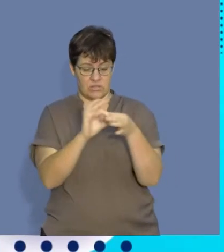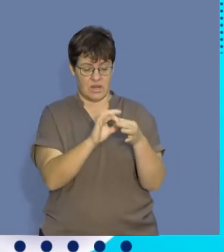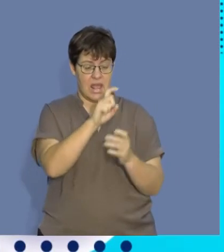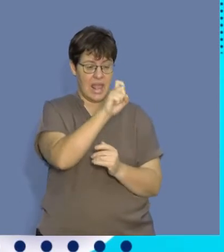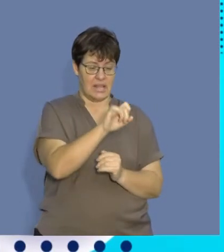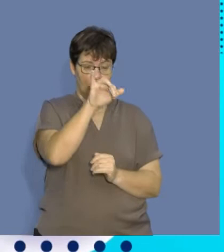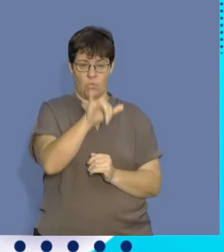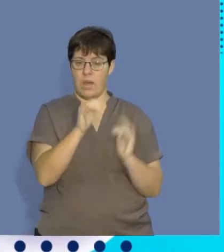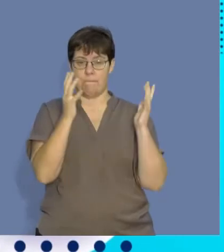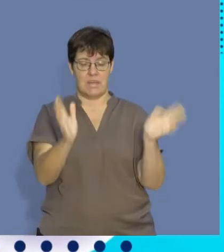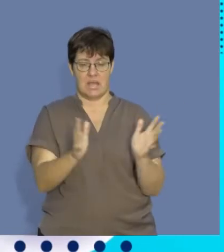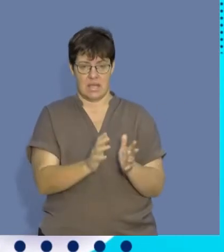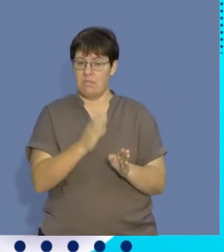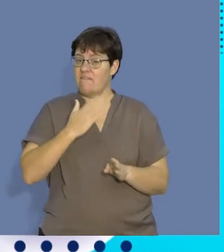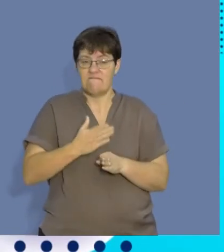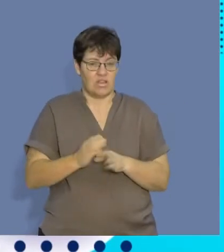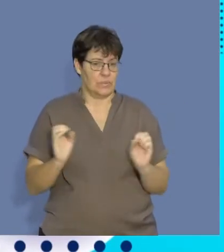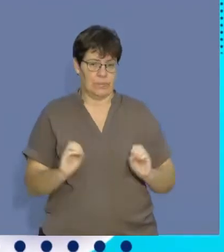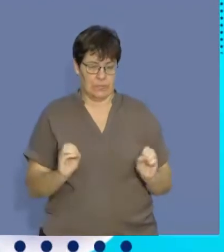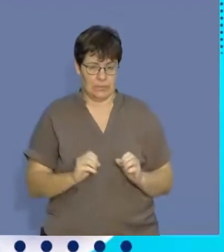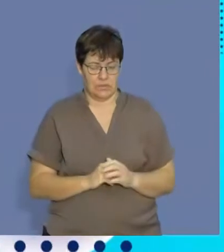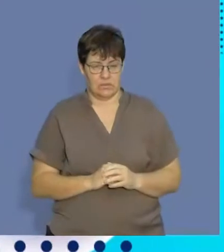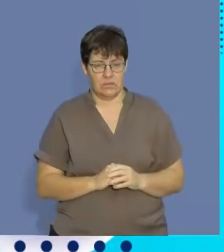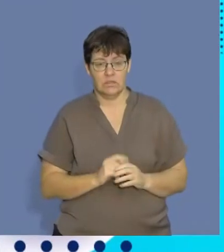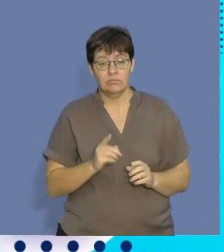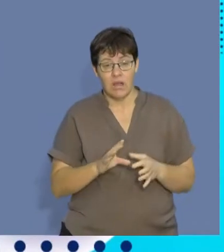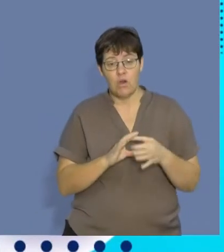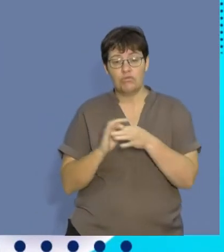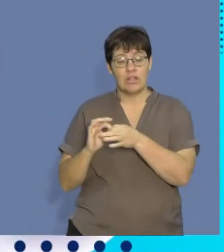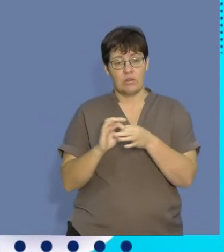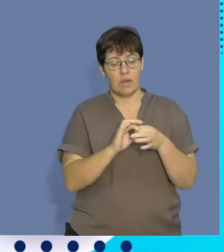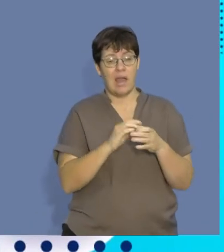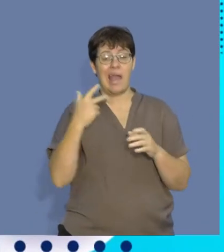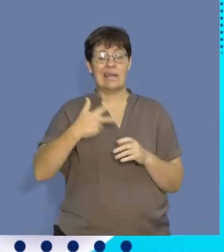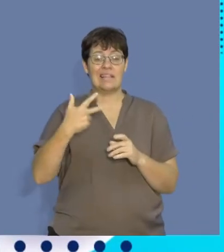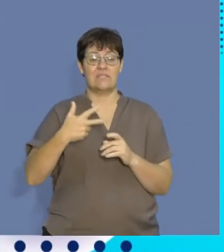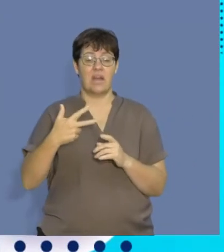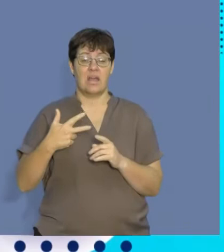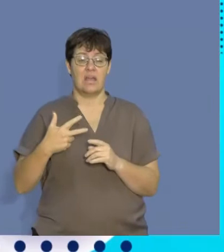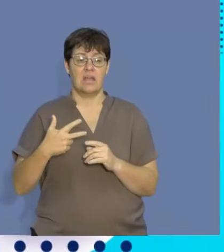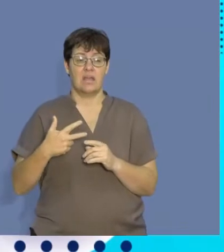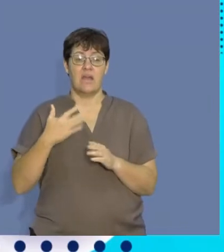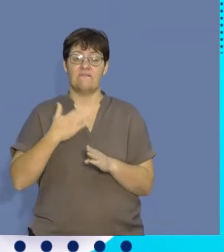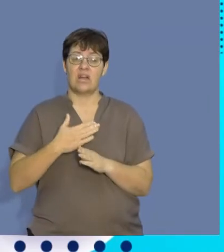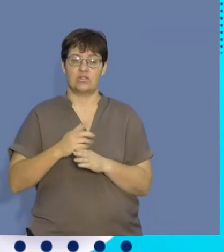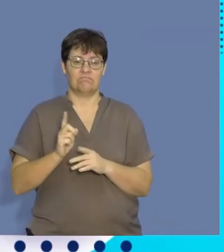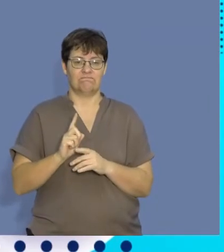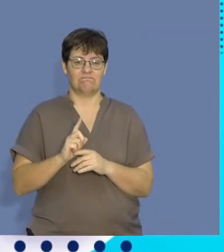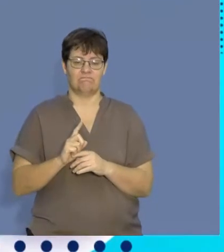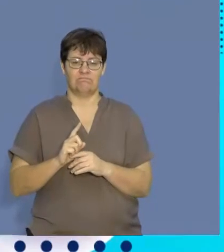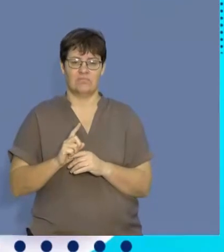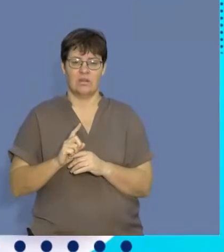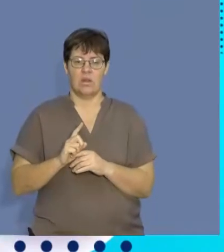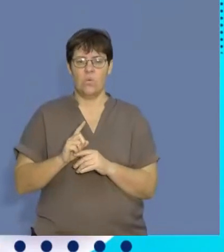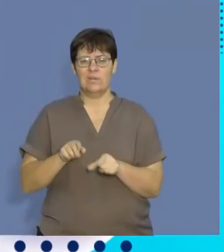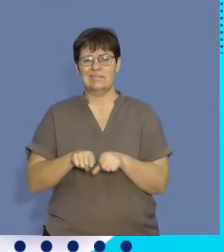between the x values and the y values, but that's where it ends. That relationship is not classified as a